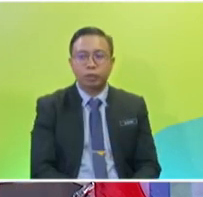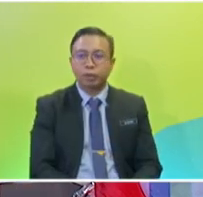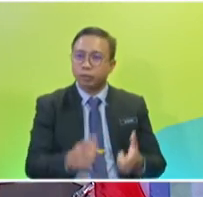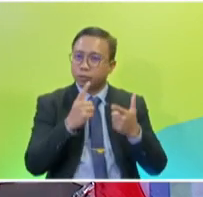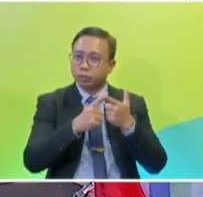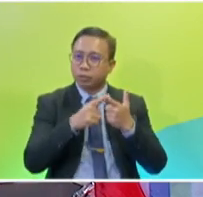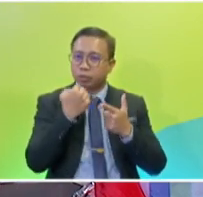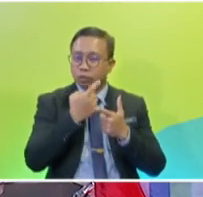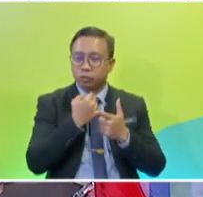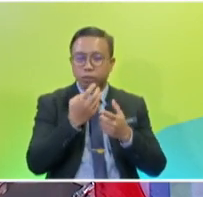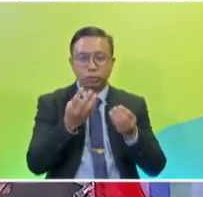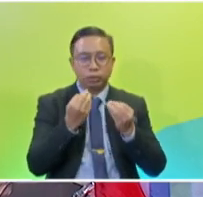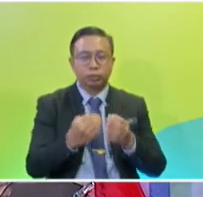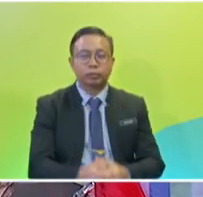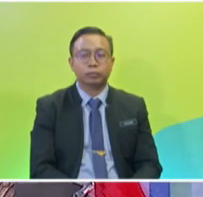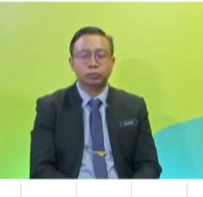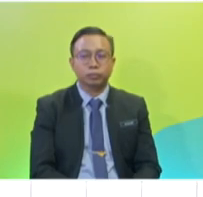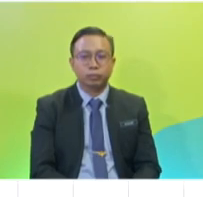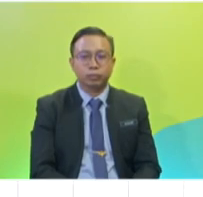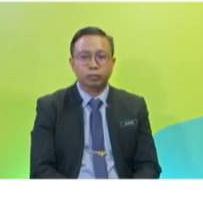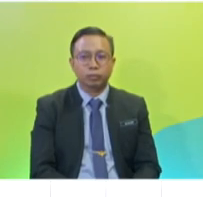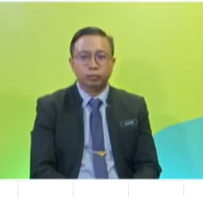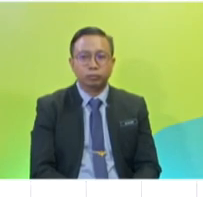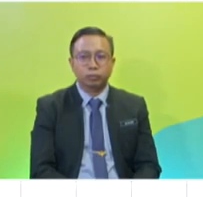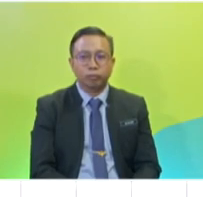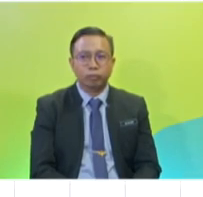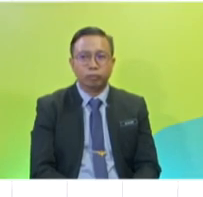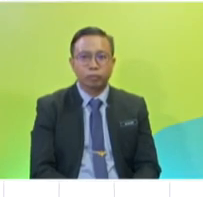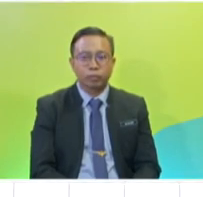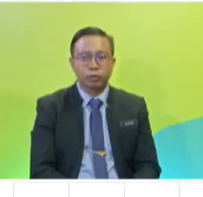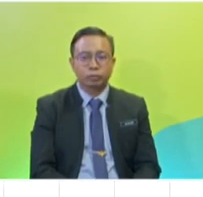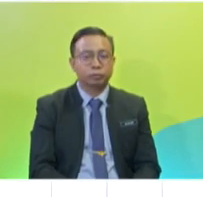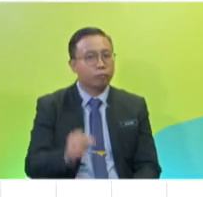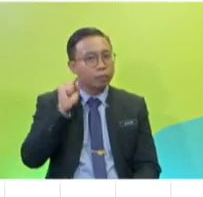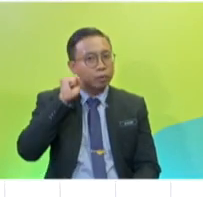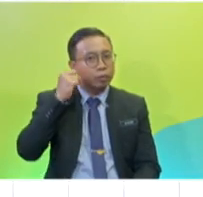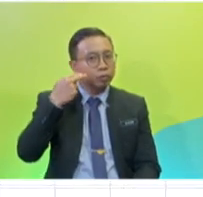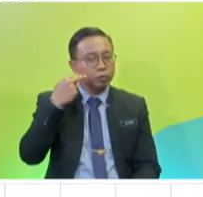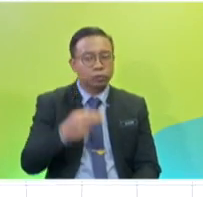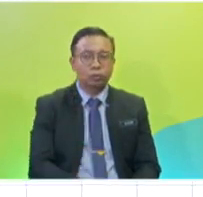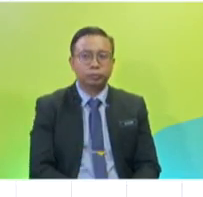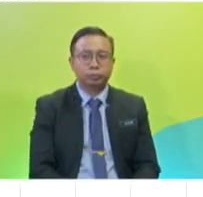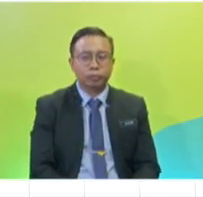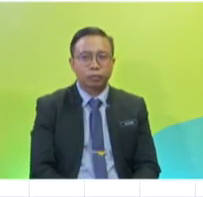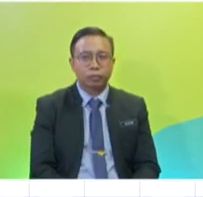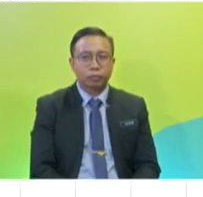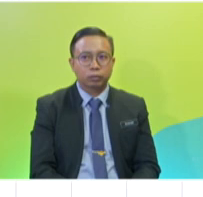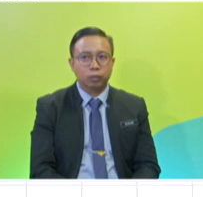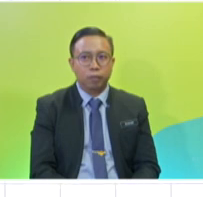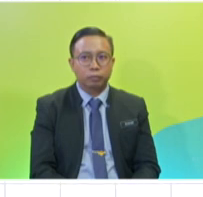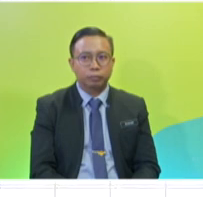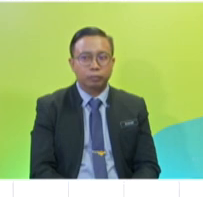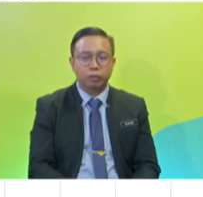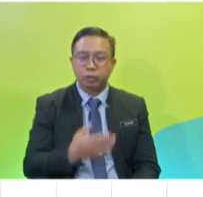one. Anyone in the house? Can I try, madam? Yes, okay. Shu. Over to you, Shu.